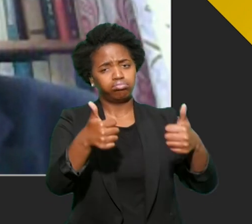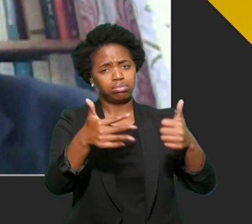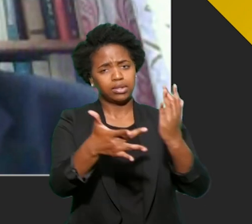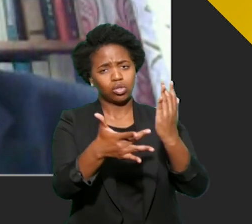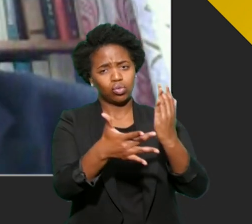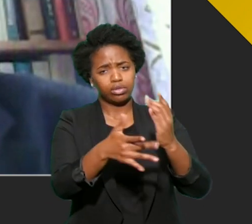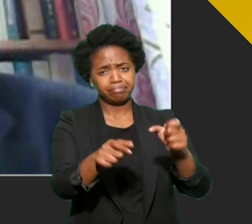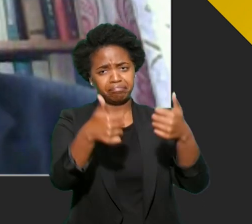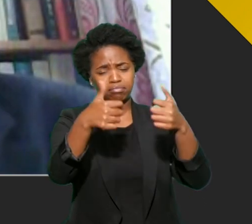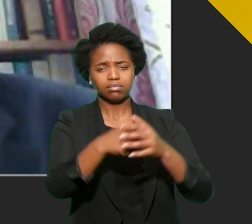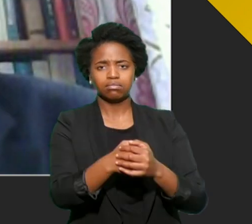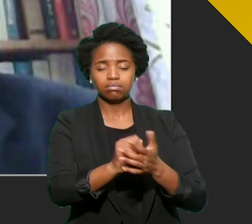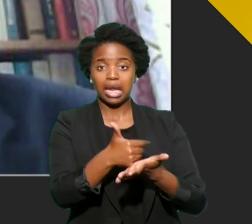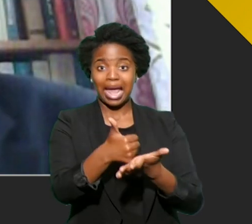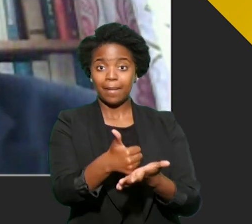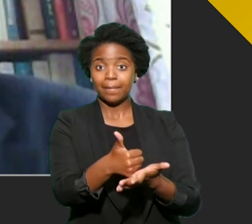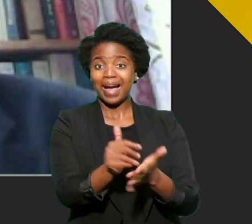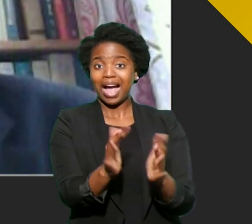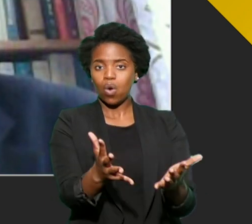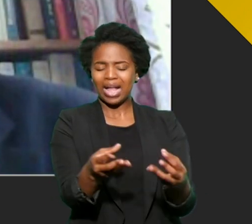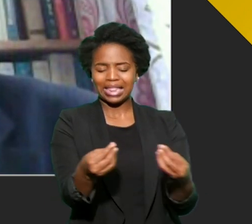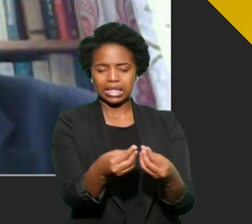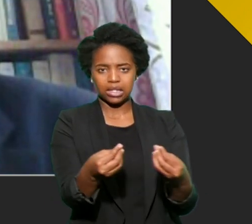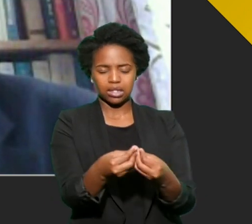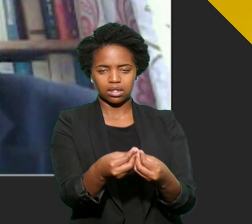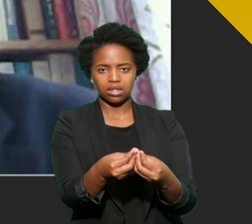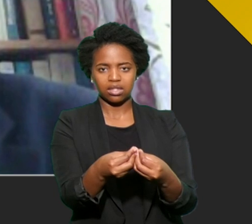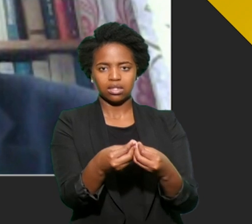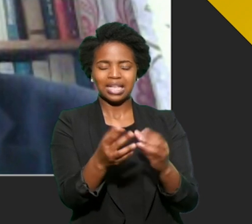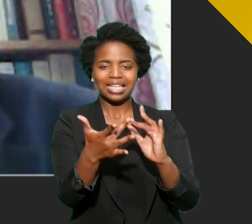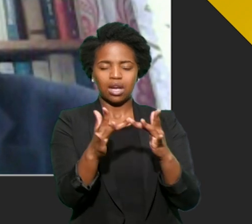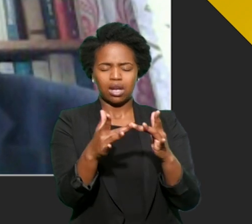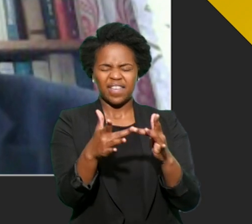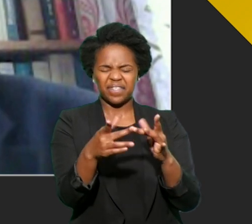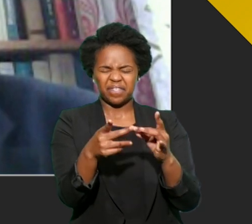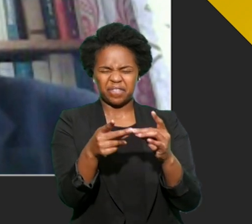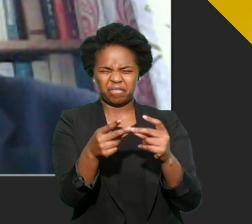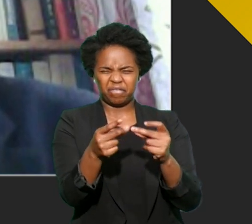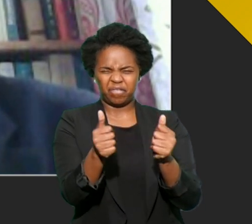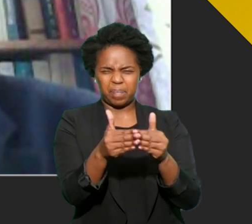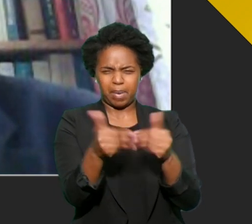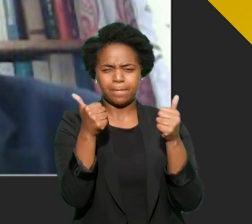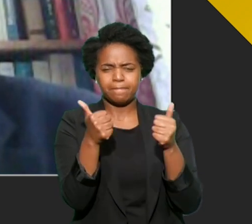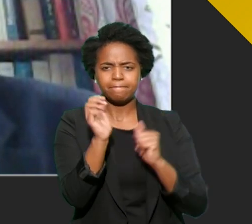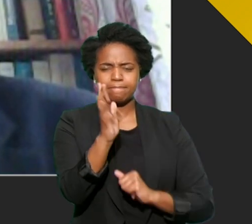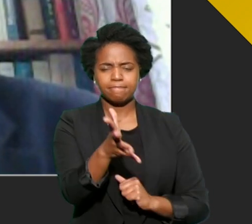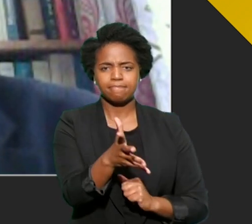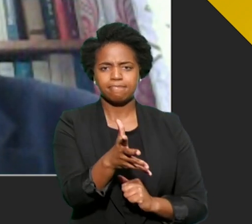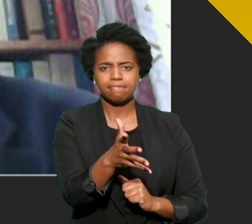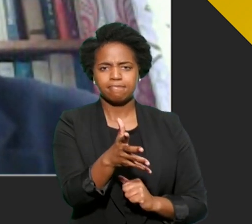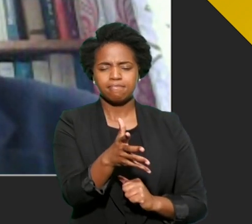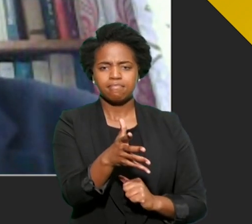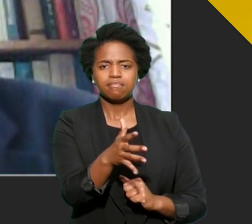to speed things up by an order of magnitude. 10 times faster than